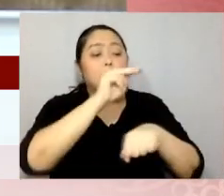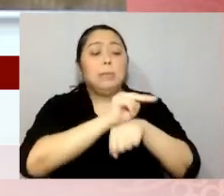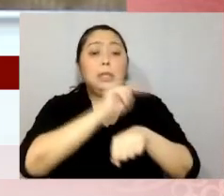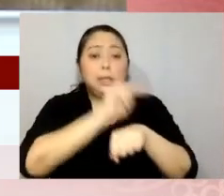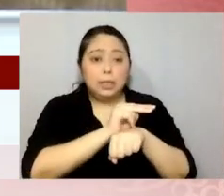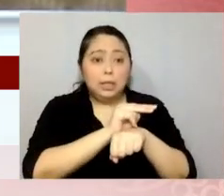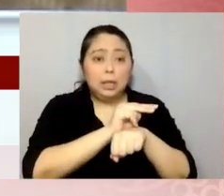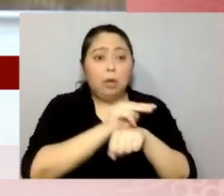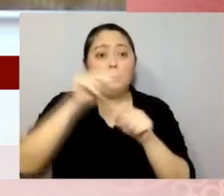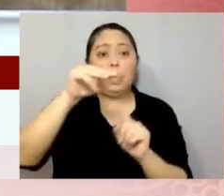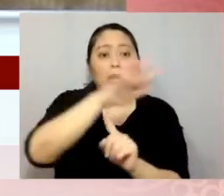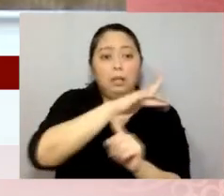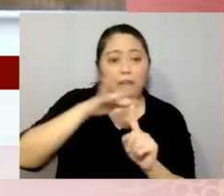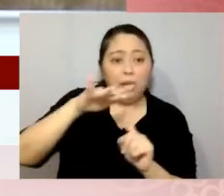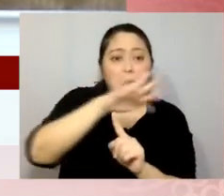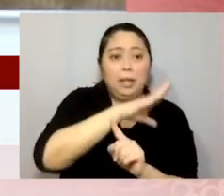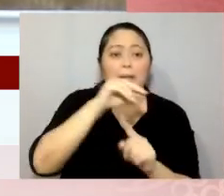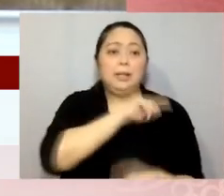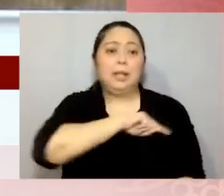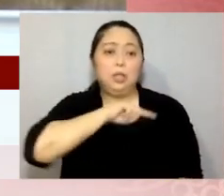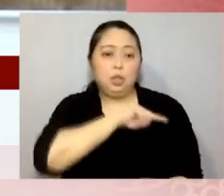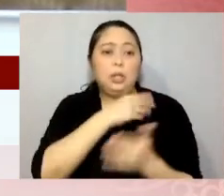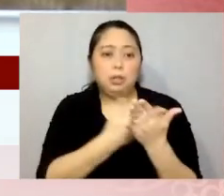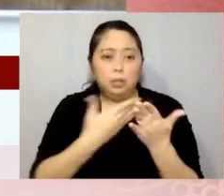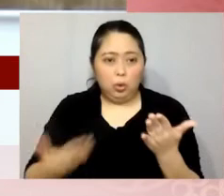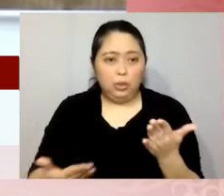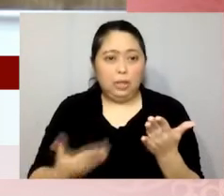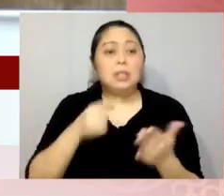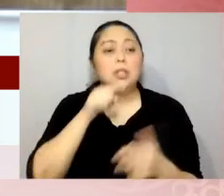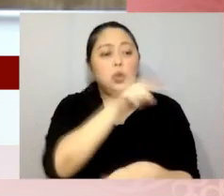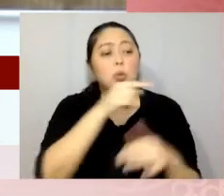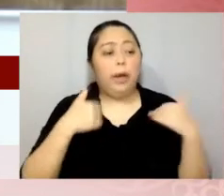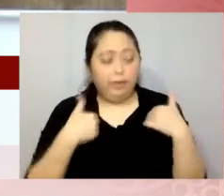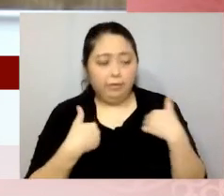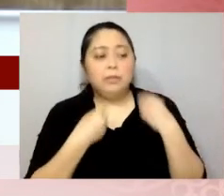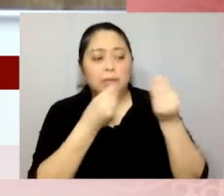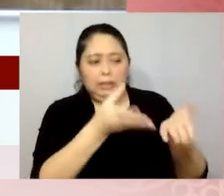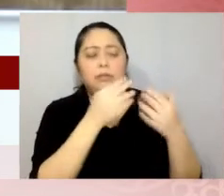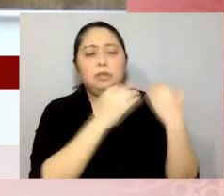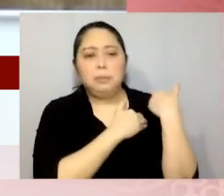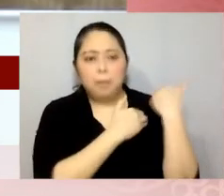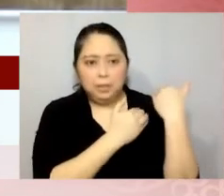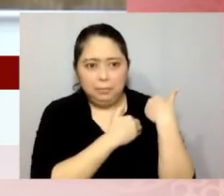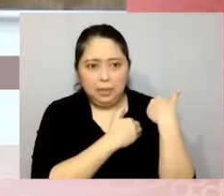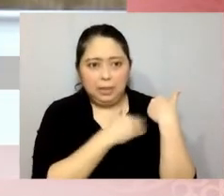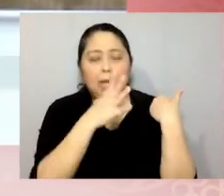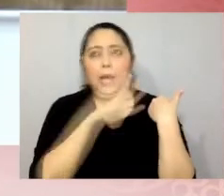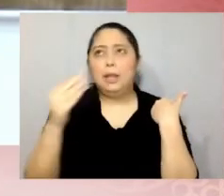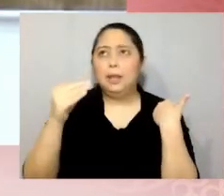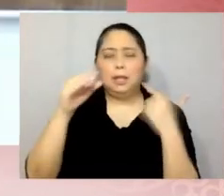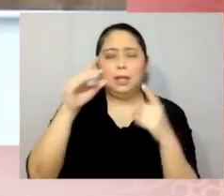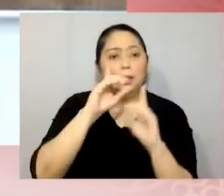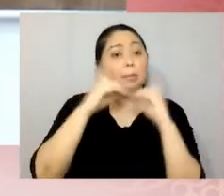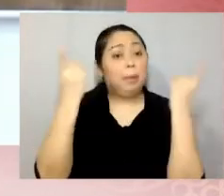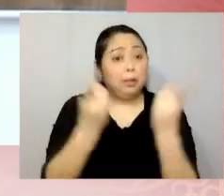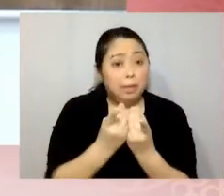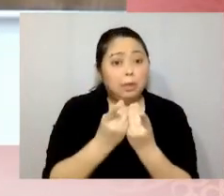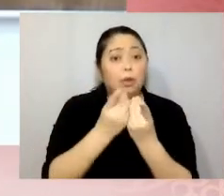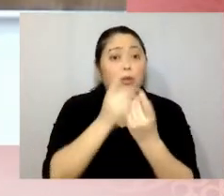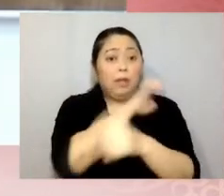the Ministry of Environment, Natural Resources and Energy really to fast track